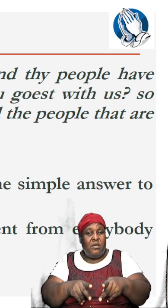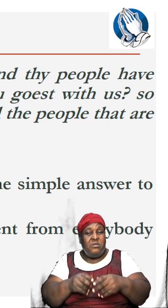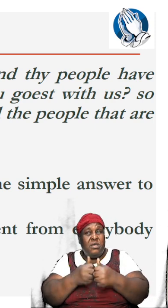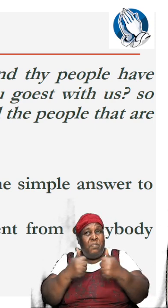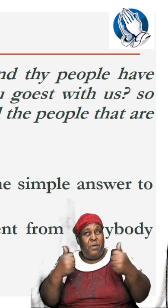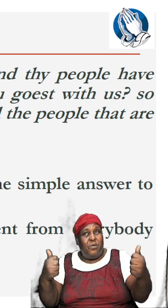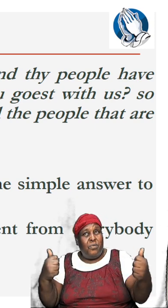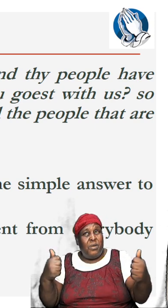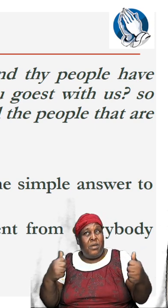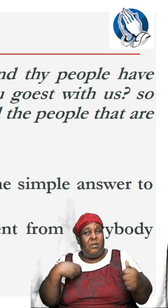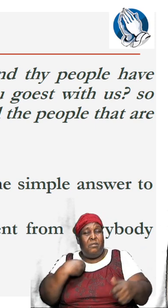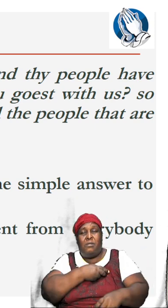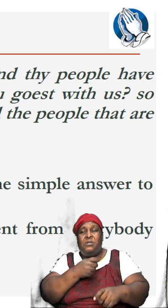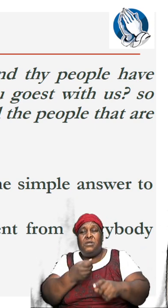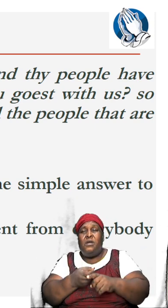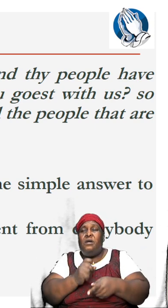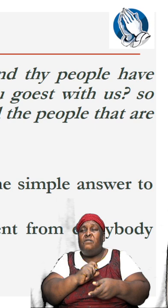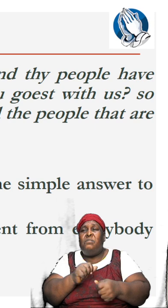from everything else.